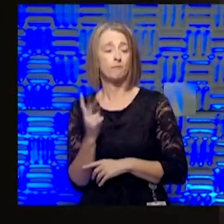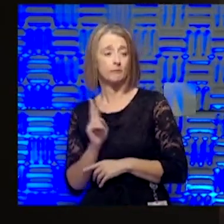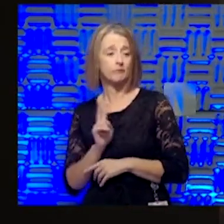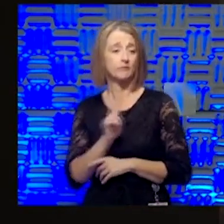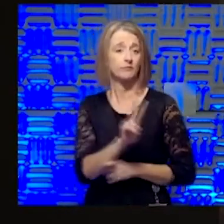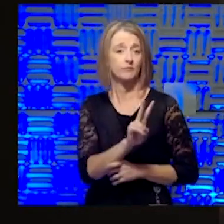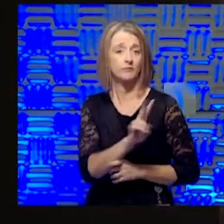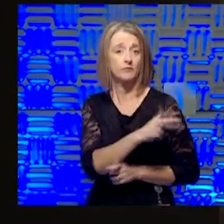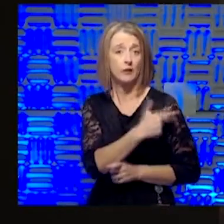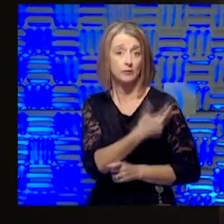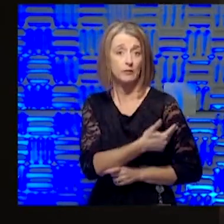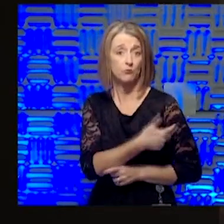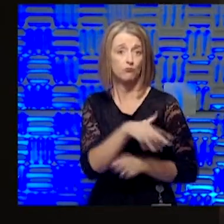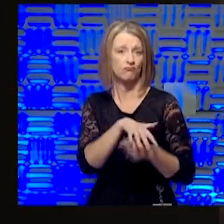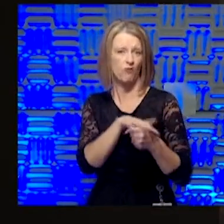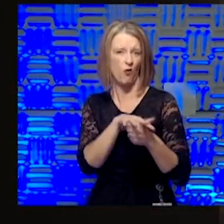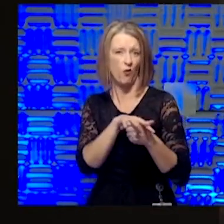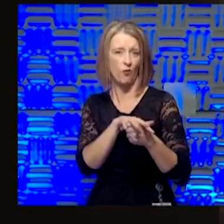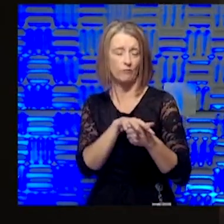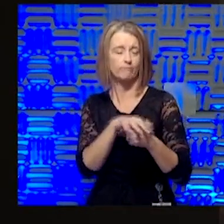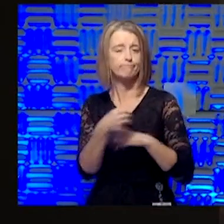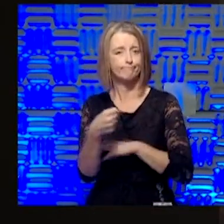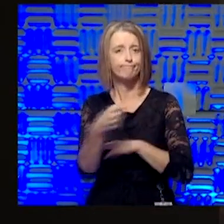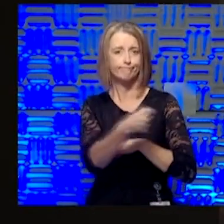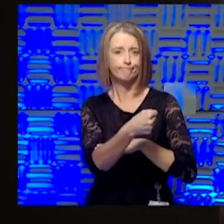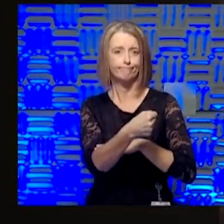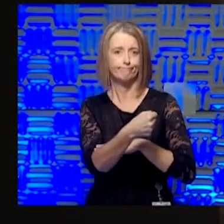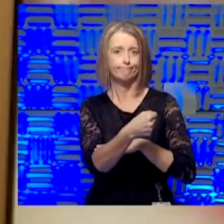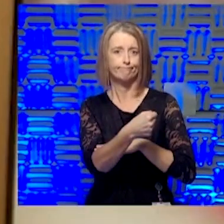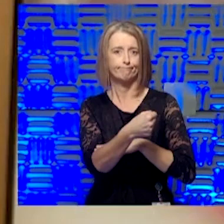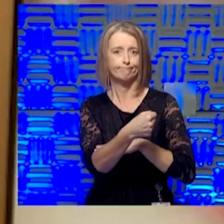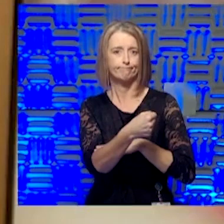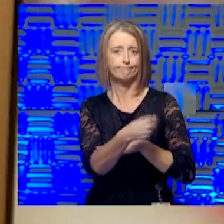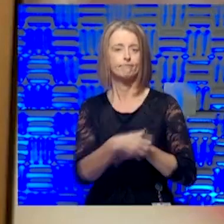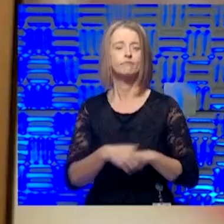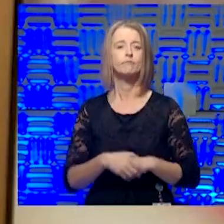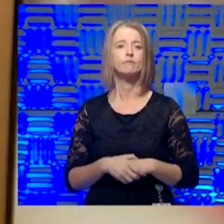hospital, and they admitted him. And then